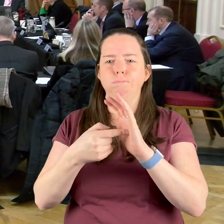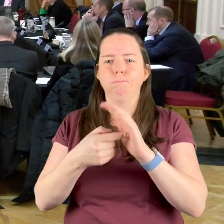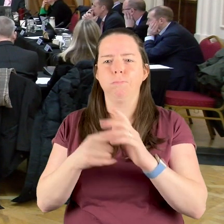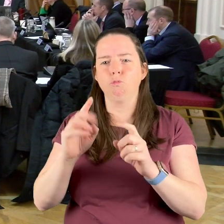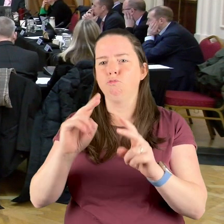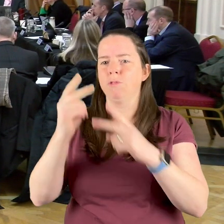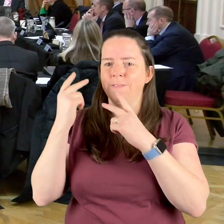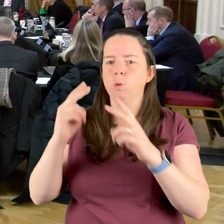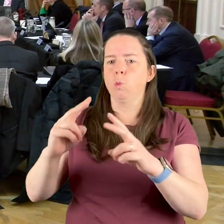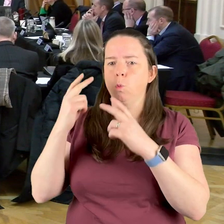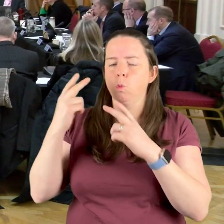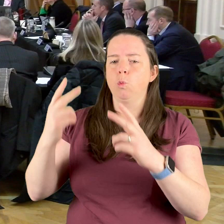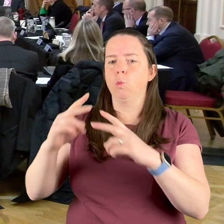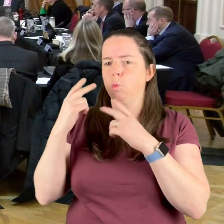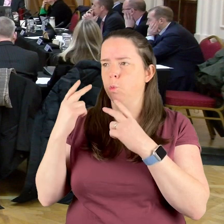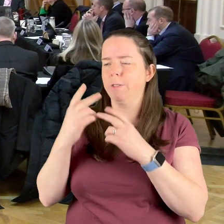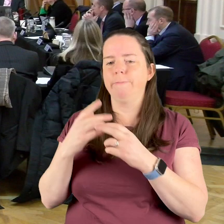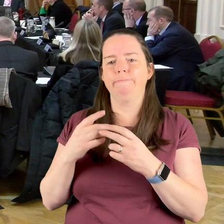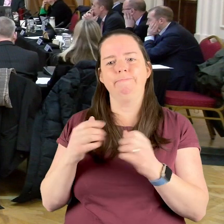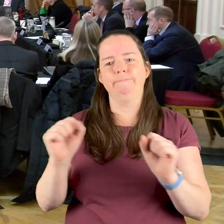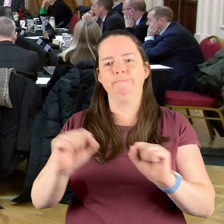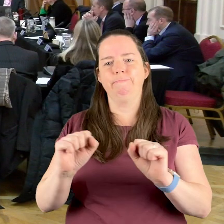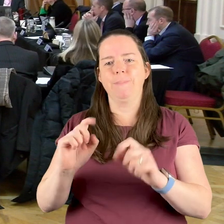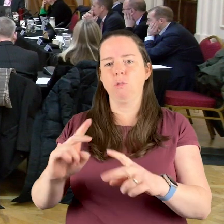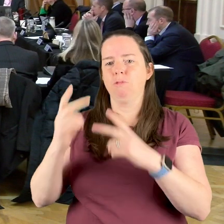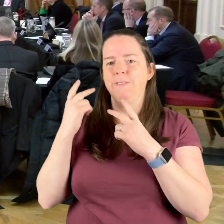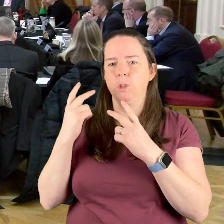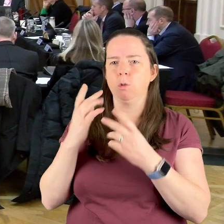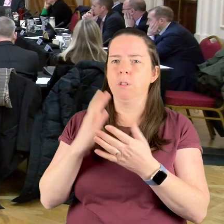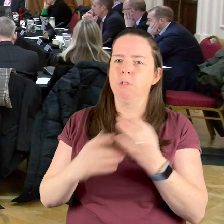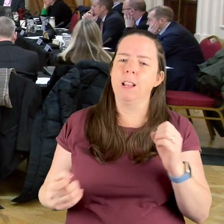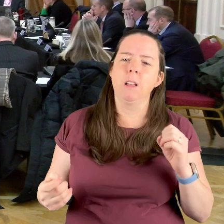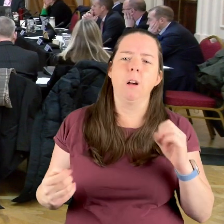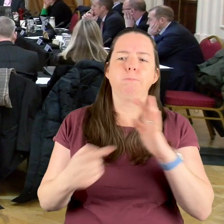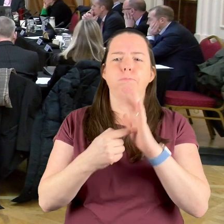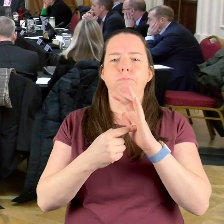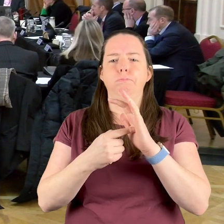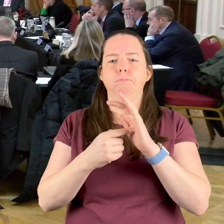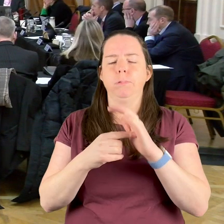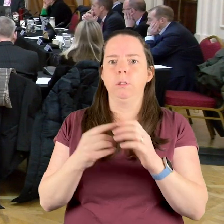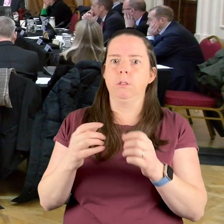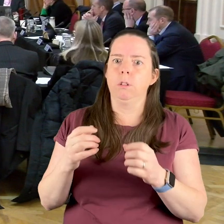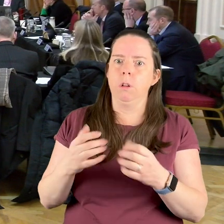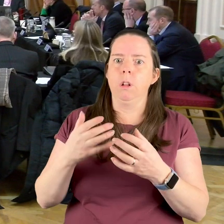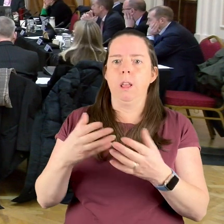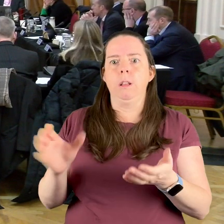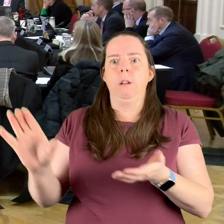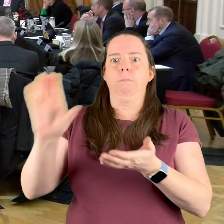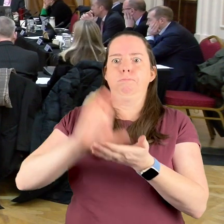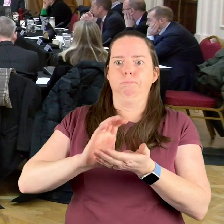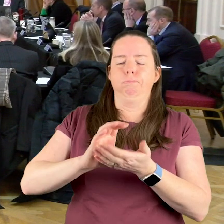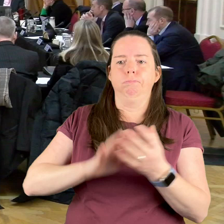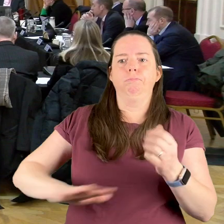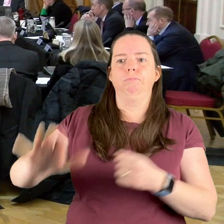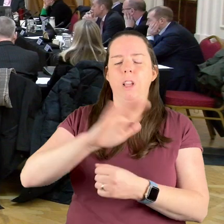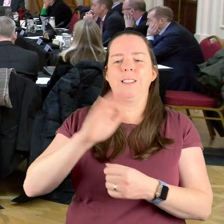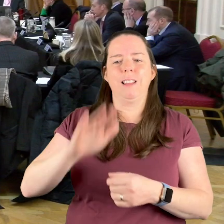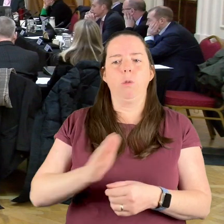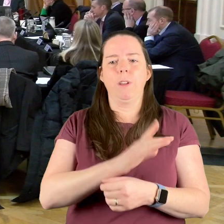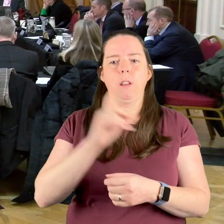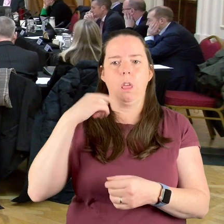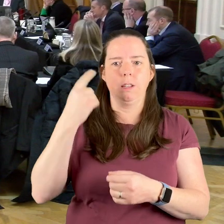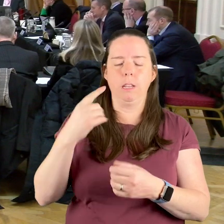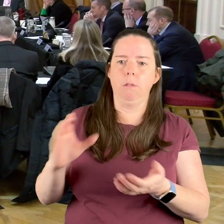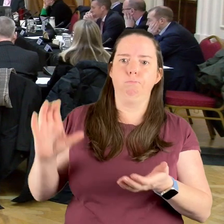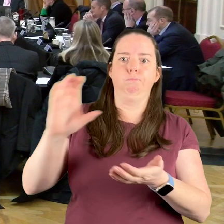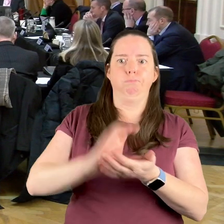review this. Often we haven't reviewed it, I think, and this is an important and quite a significant sum of money across South West London that